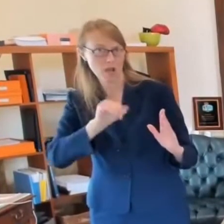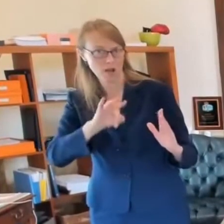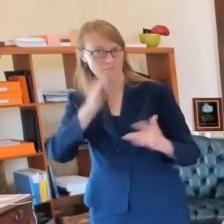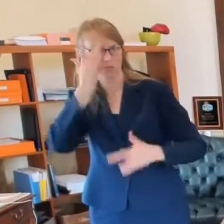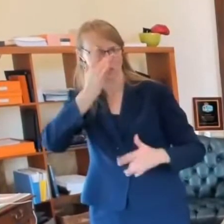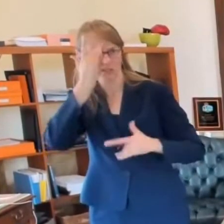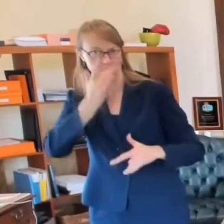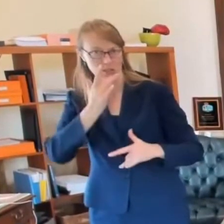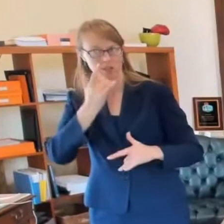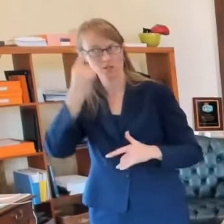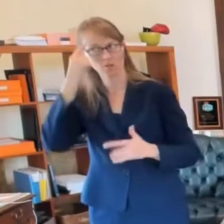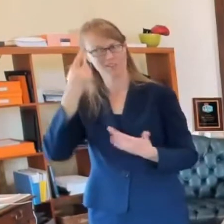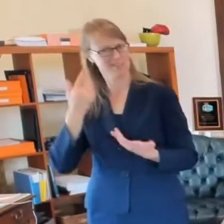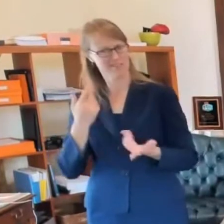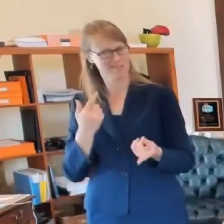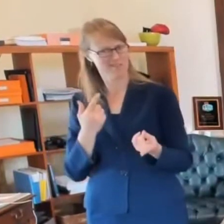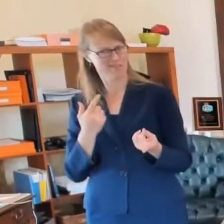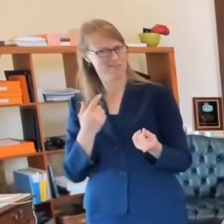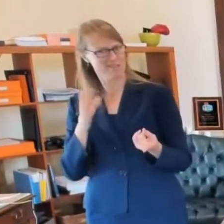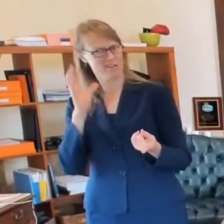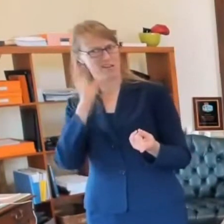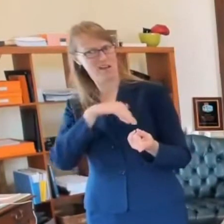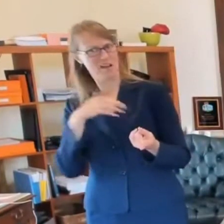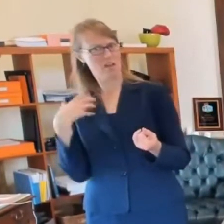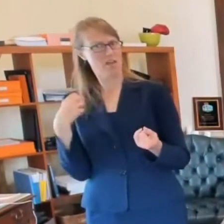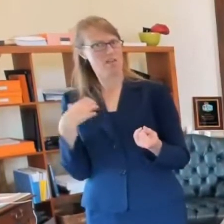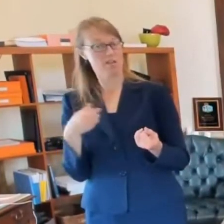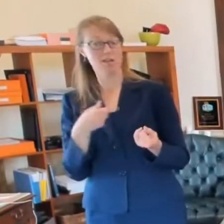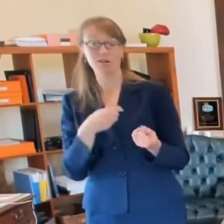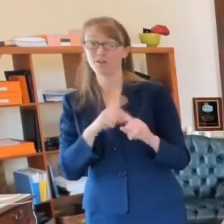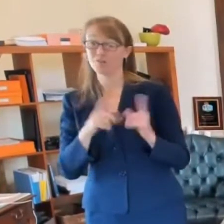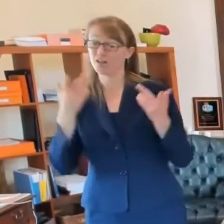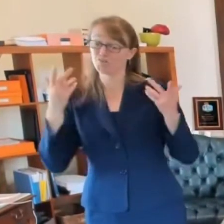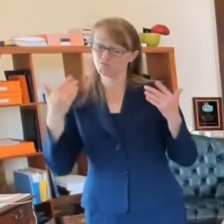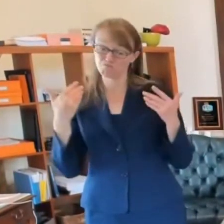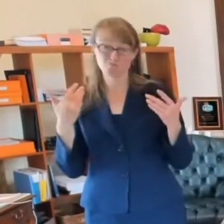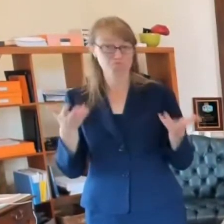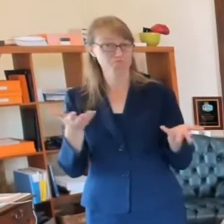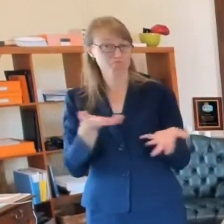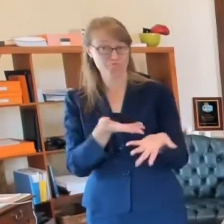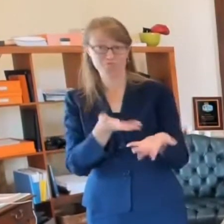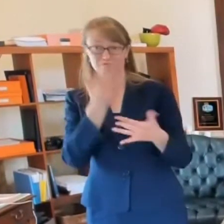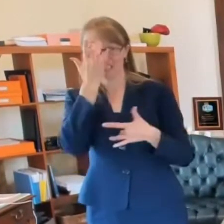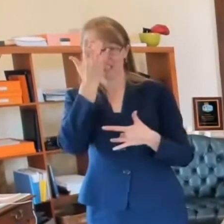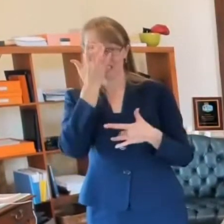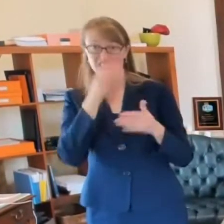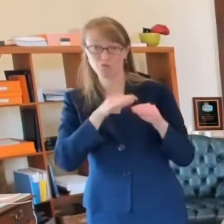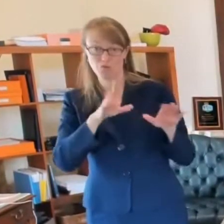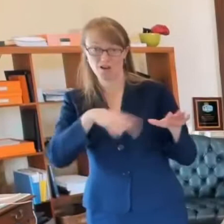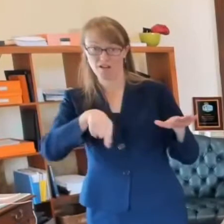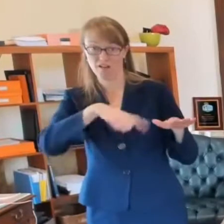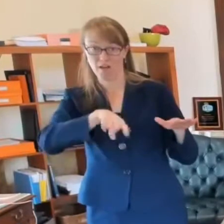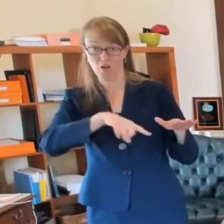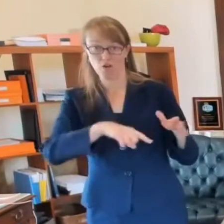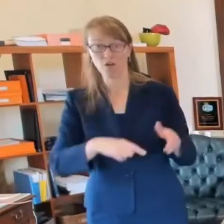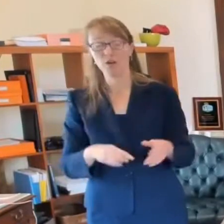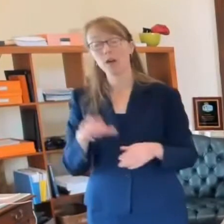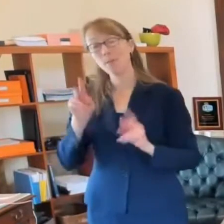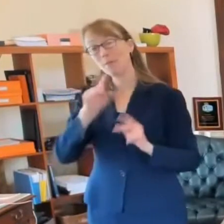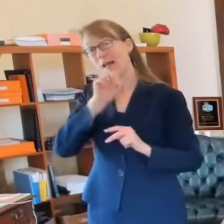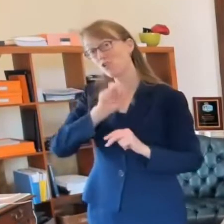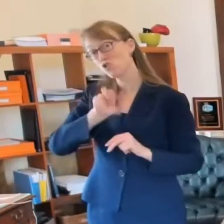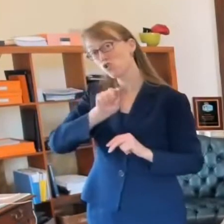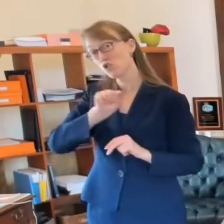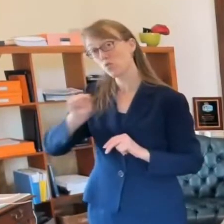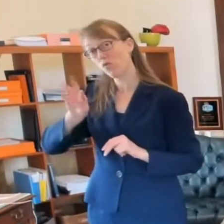that would be the case, but that's that is. And then people in their 30s are running about